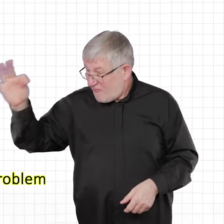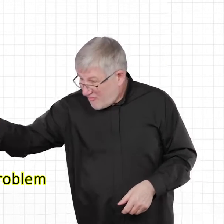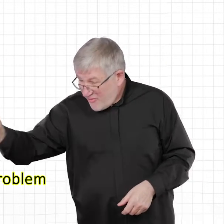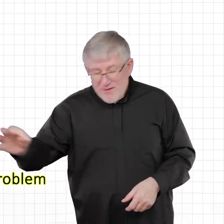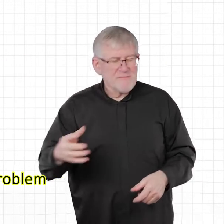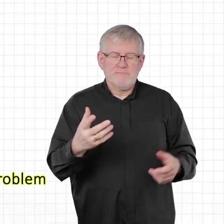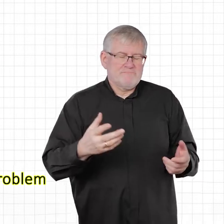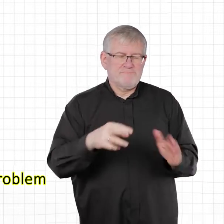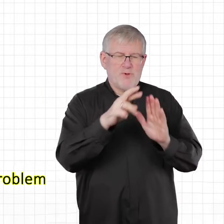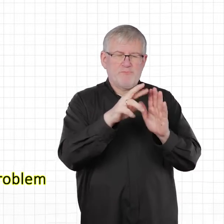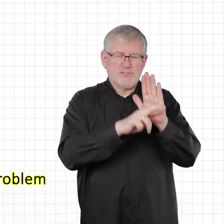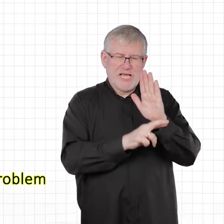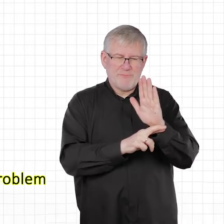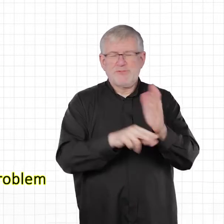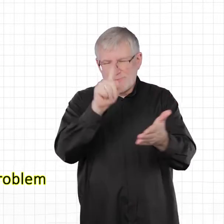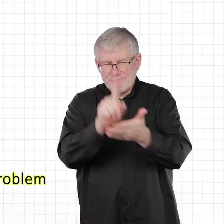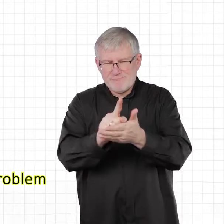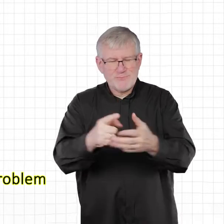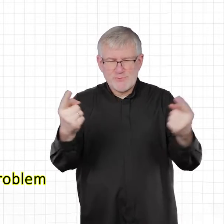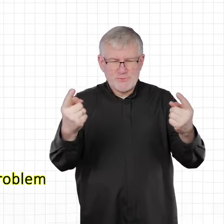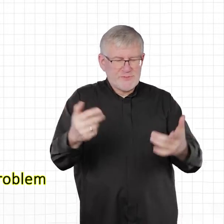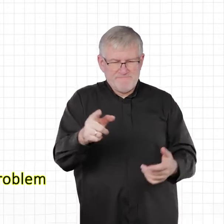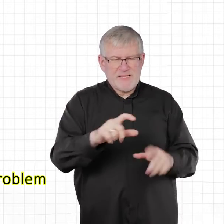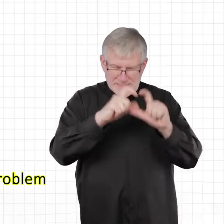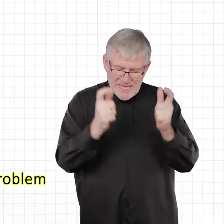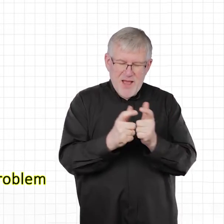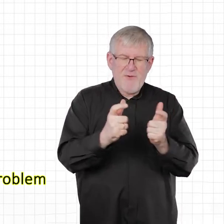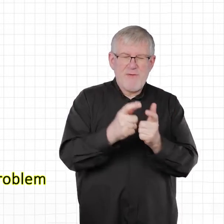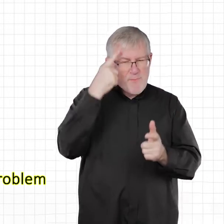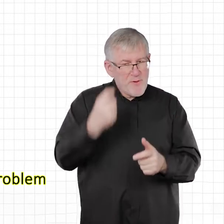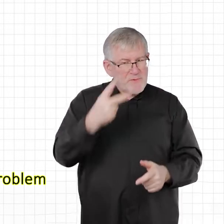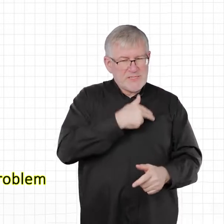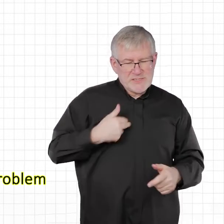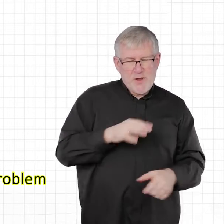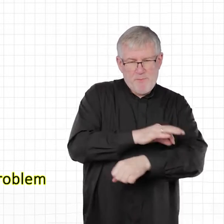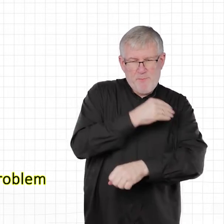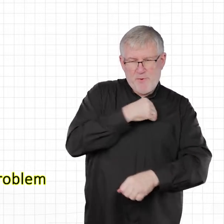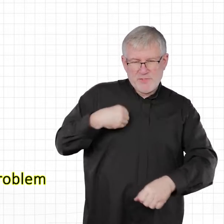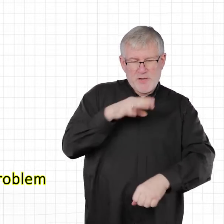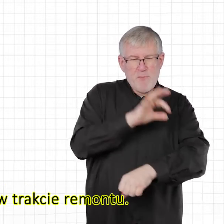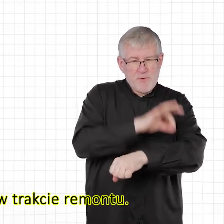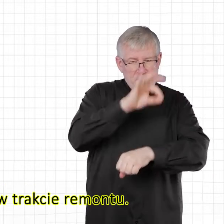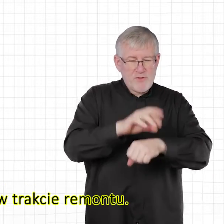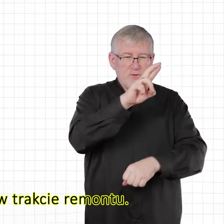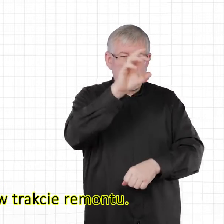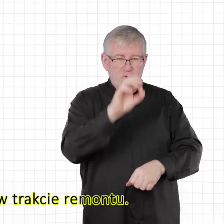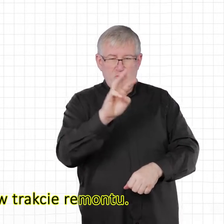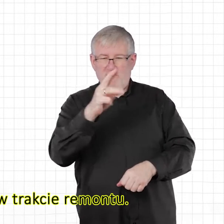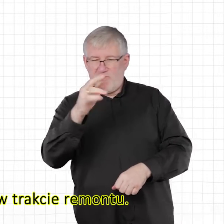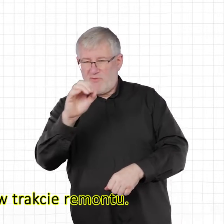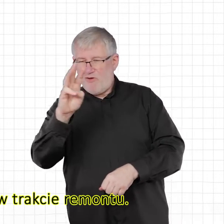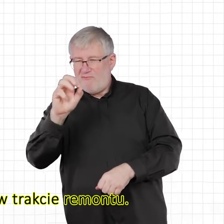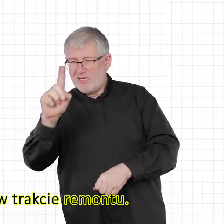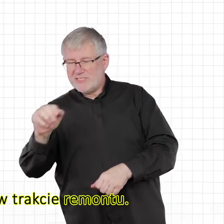her colleagues, female colleagues, struggle a lot before the sport lessons, because they